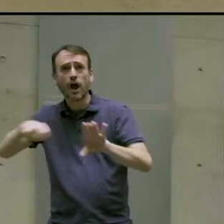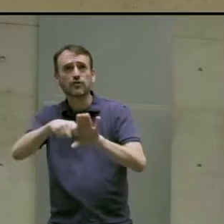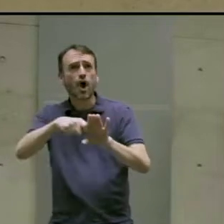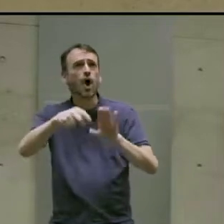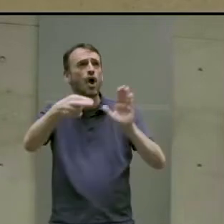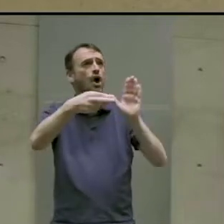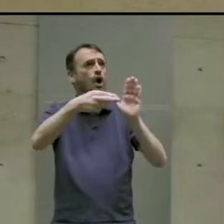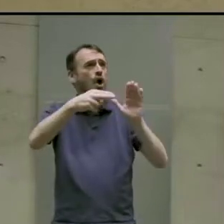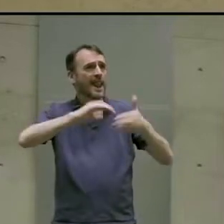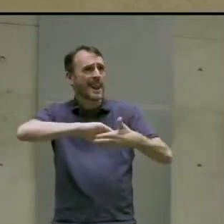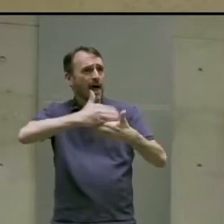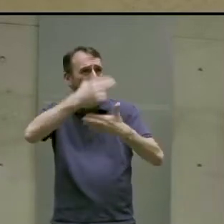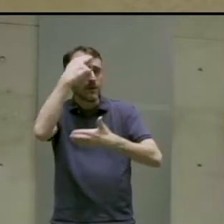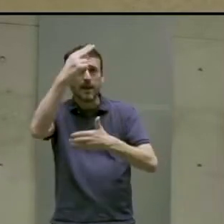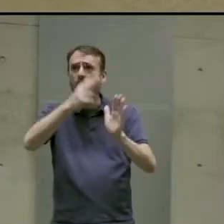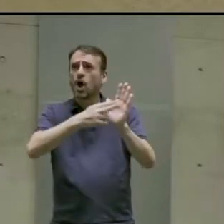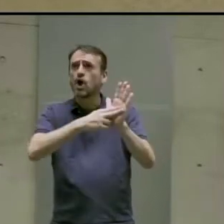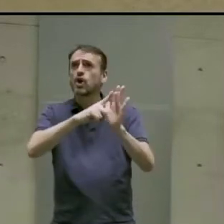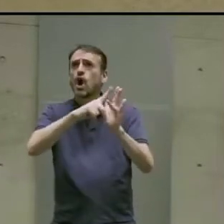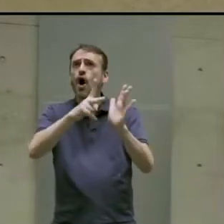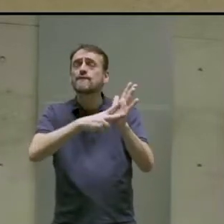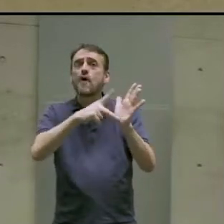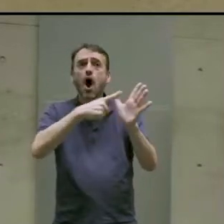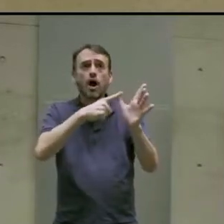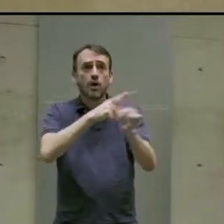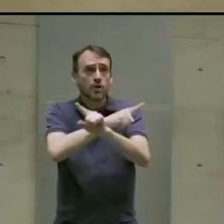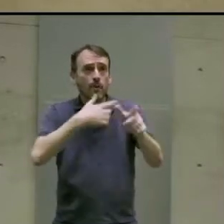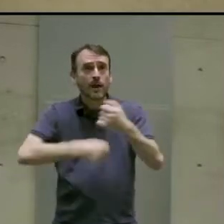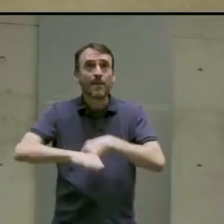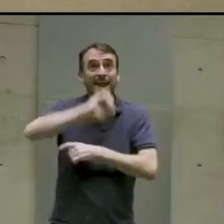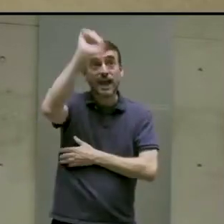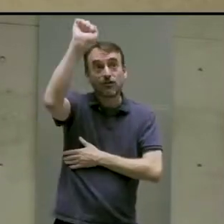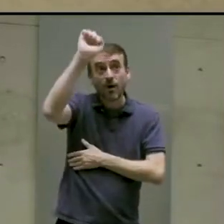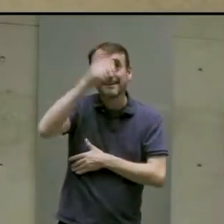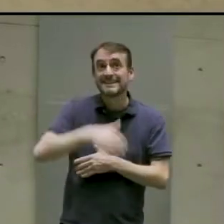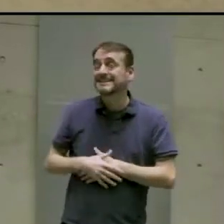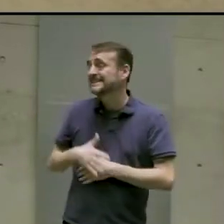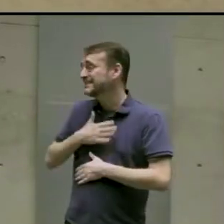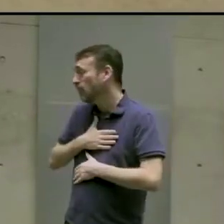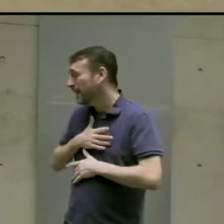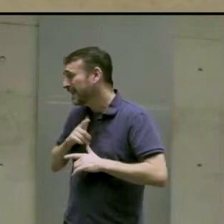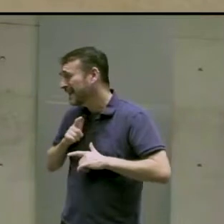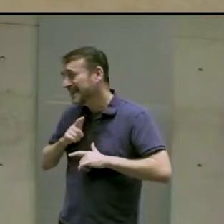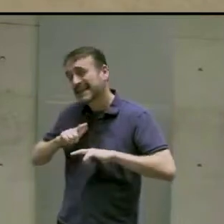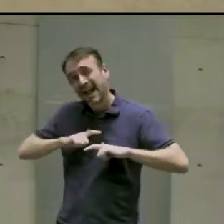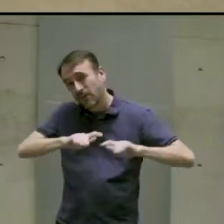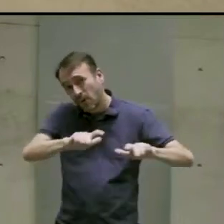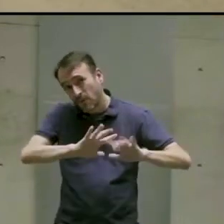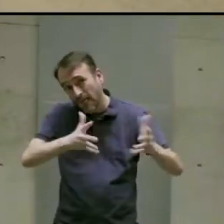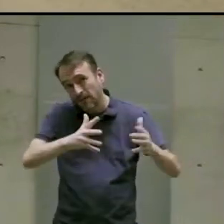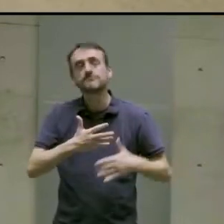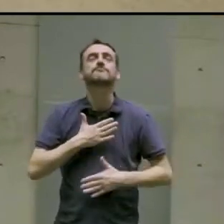It's okay, it's fine. No? Right. Are you happy to continue without it? Yeah, I'll do my best. Okay.